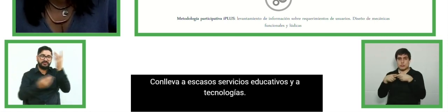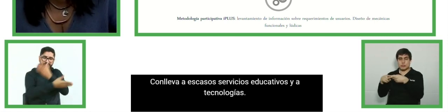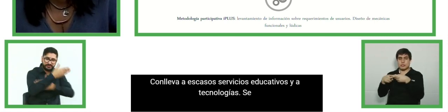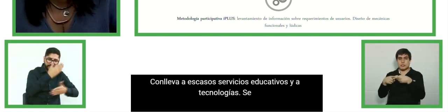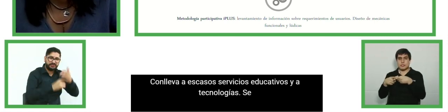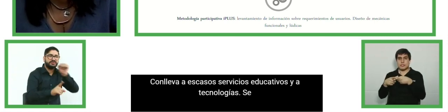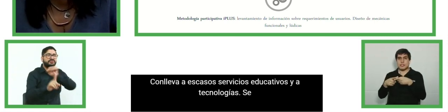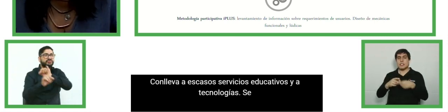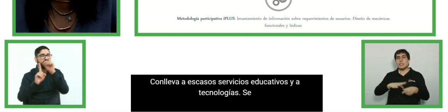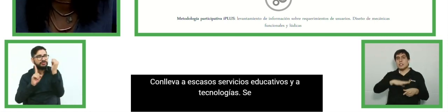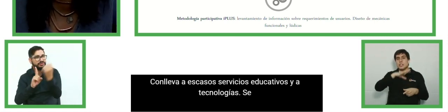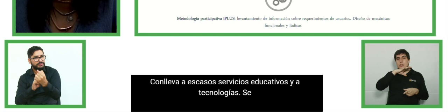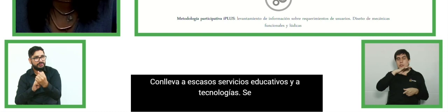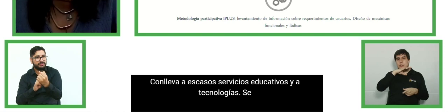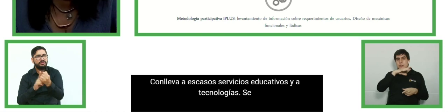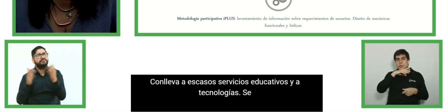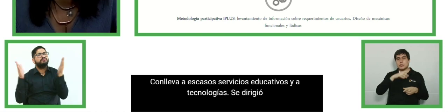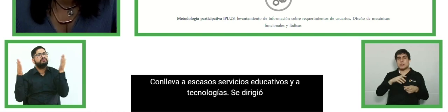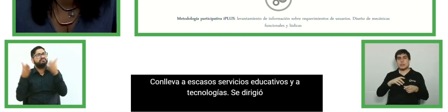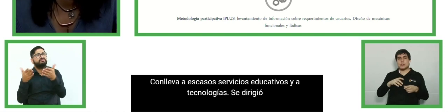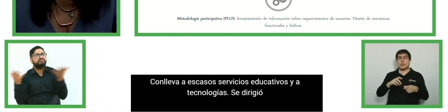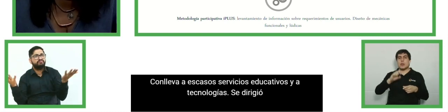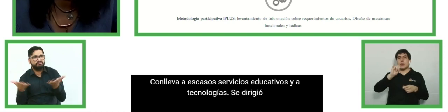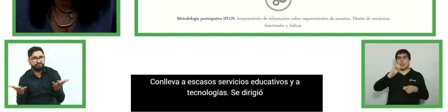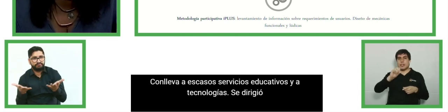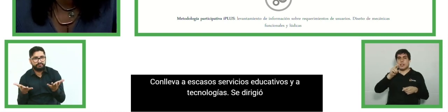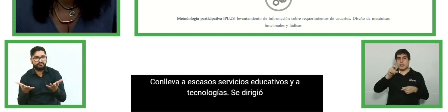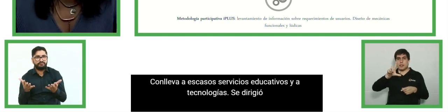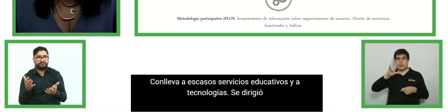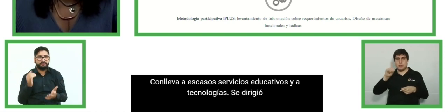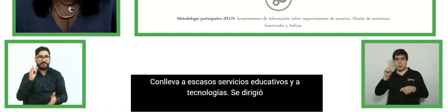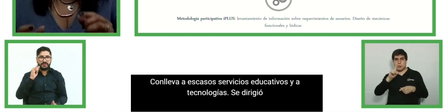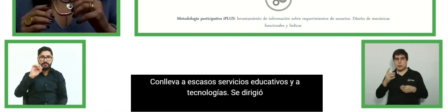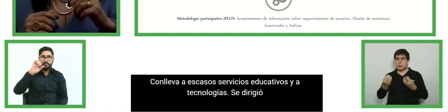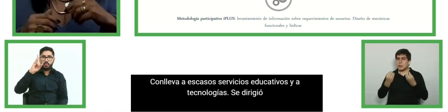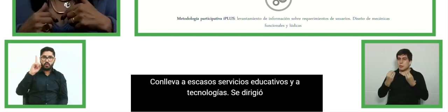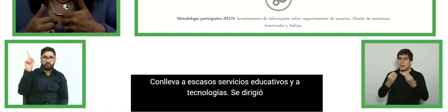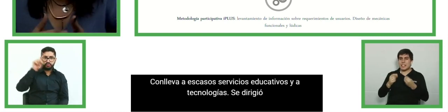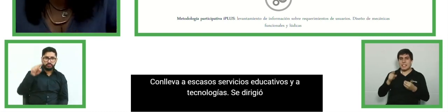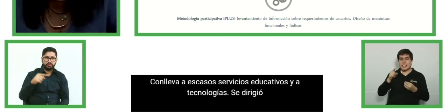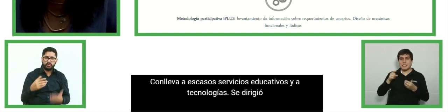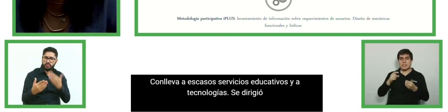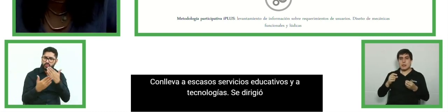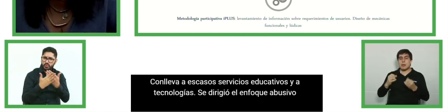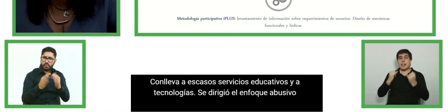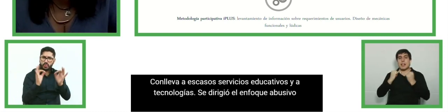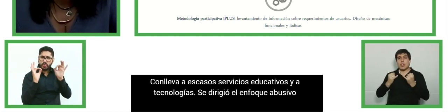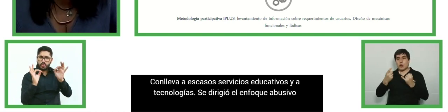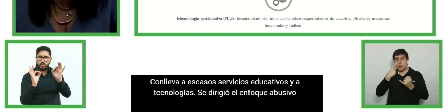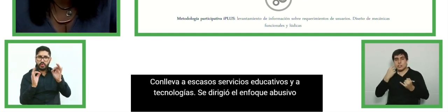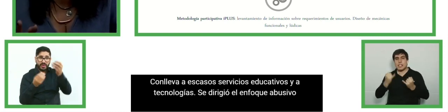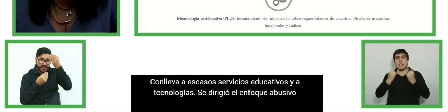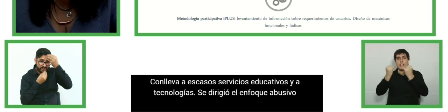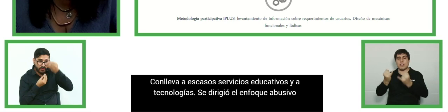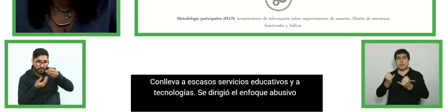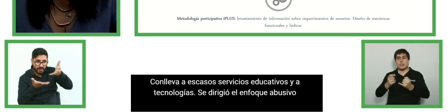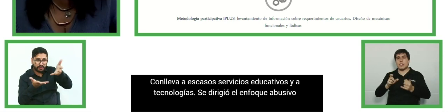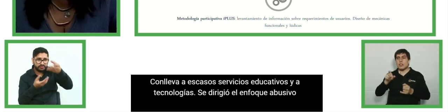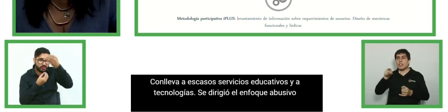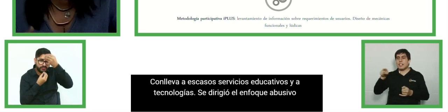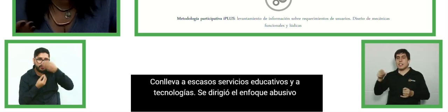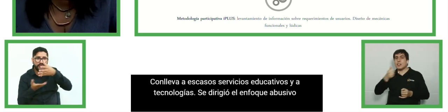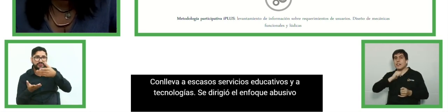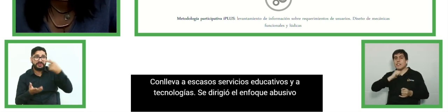participative technology was taken into account in order to get information on the requirements of users, in order to